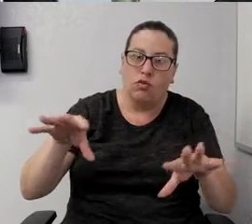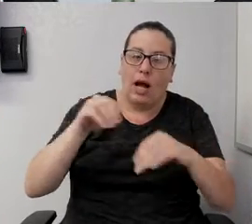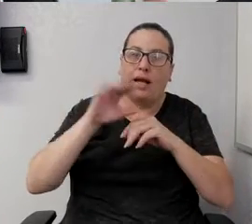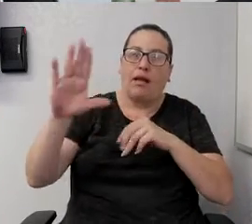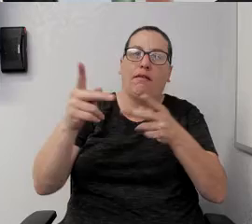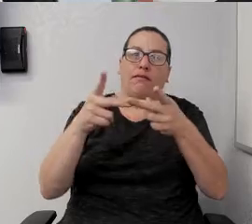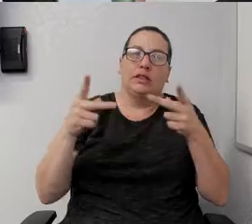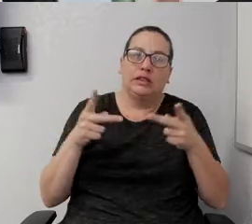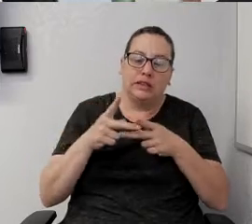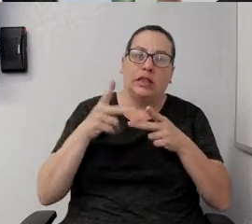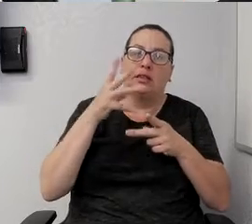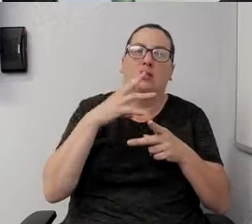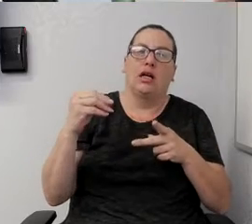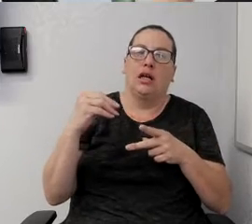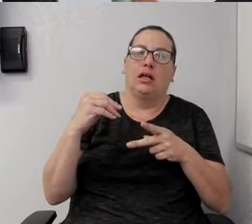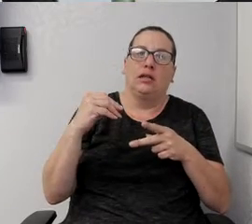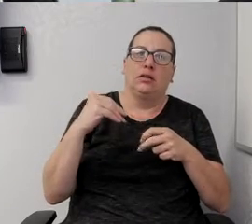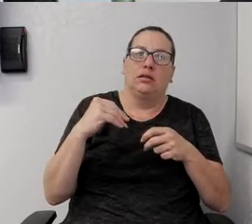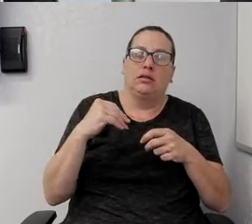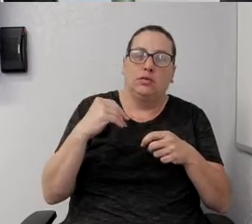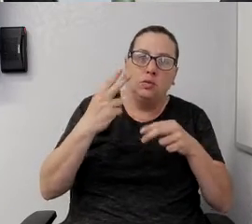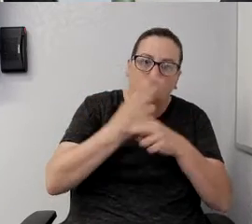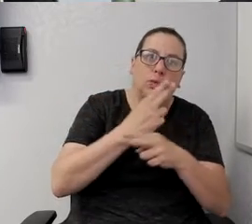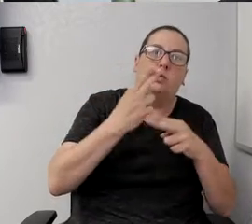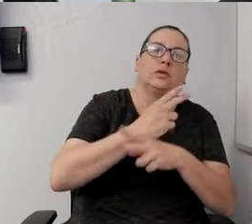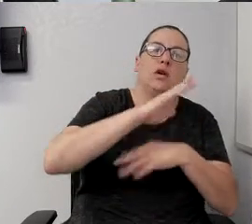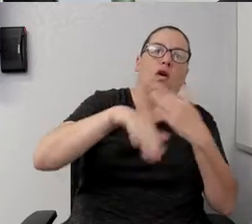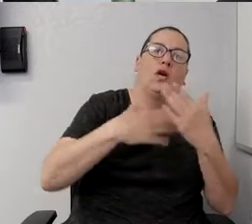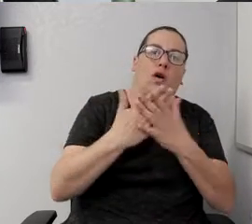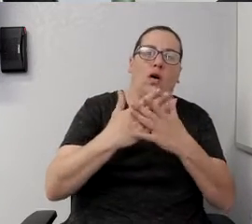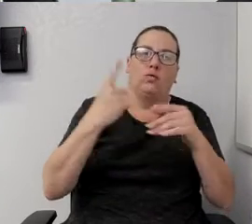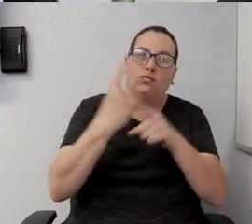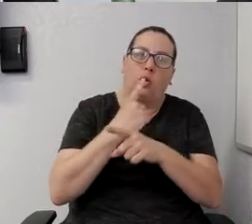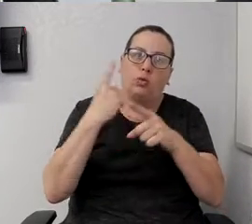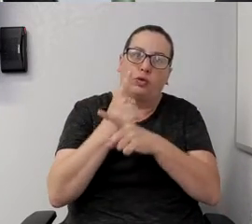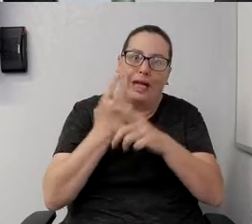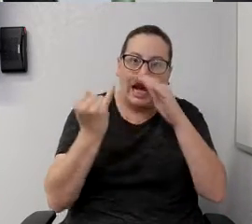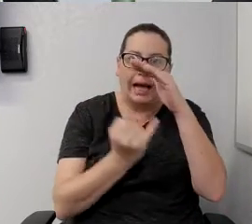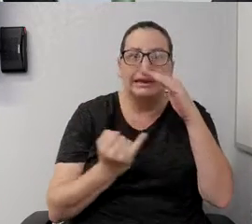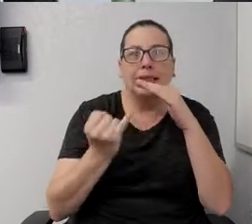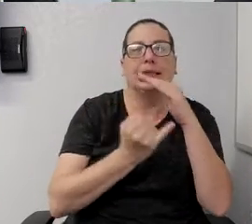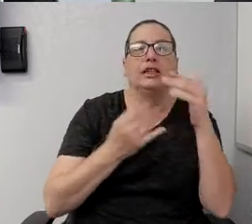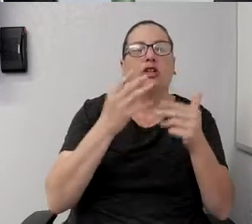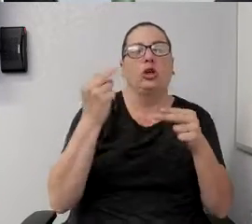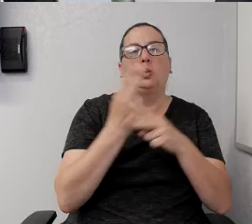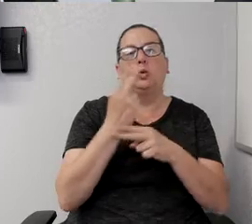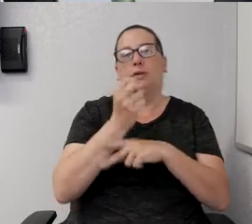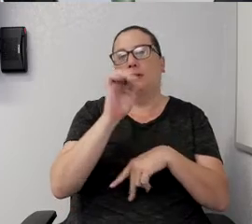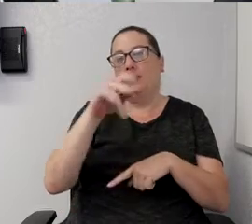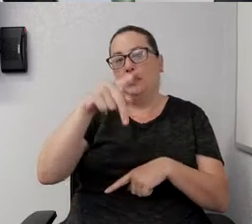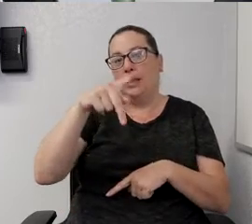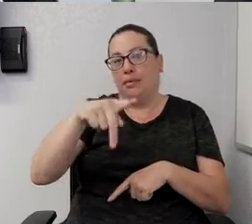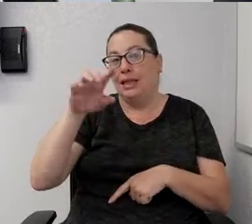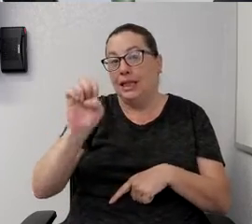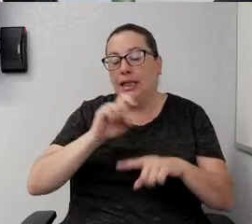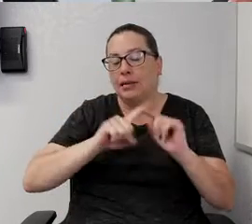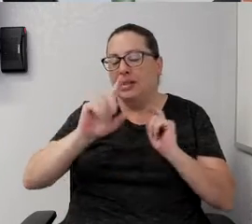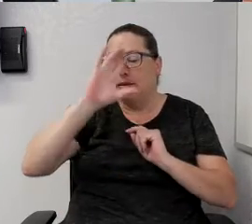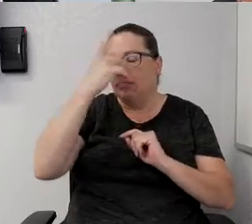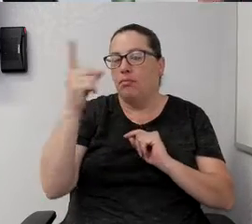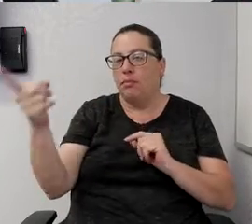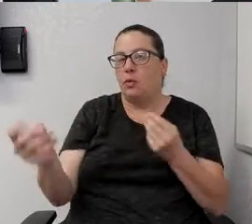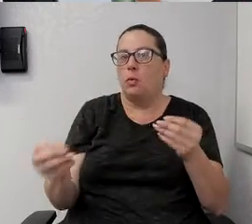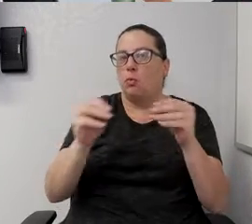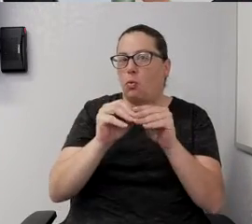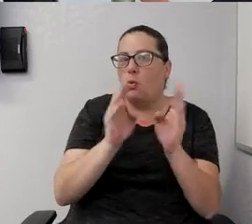all the appropriate isolation and use of PPE, but I think they were definitely more prepared. And